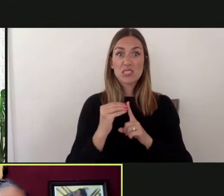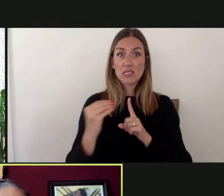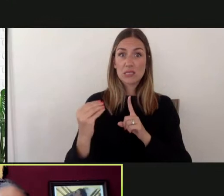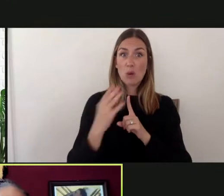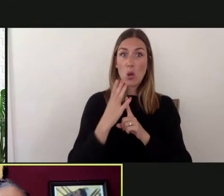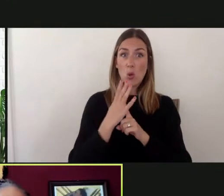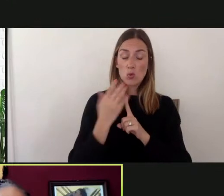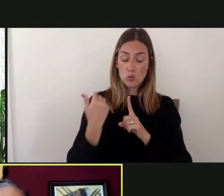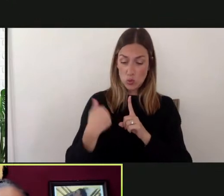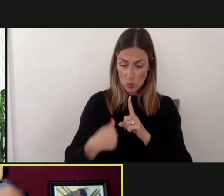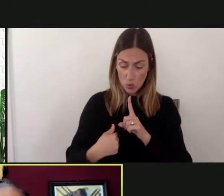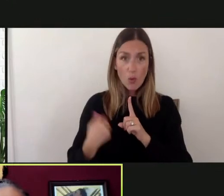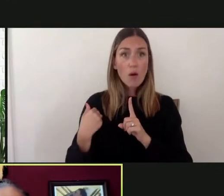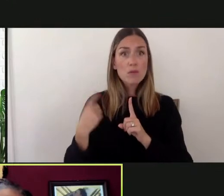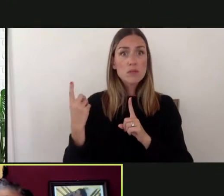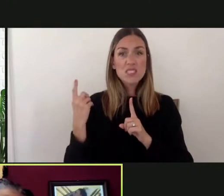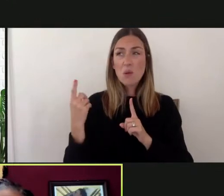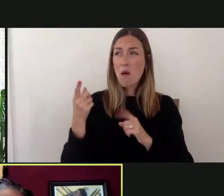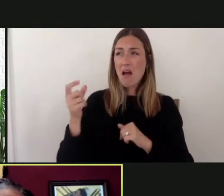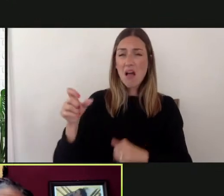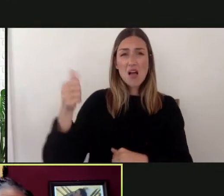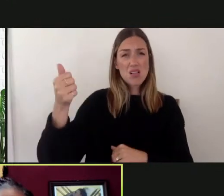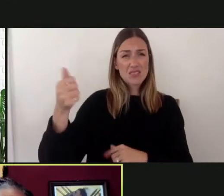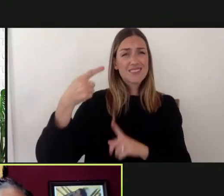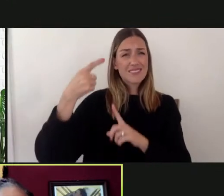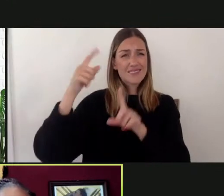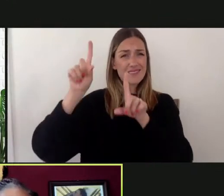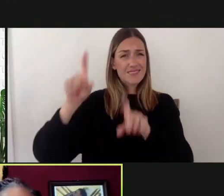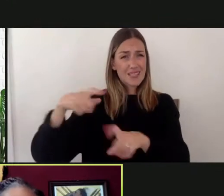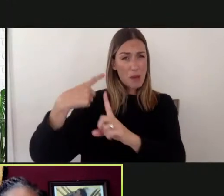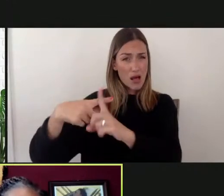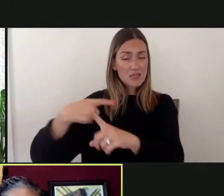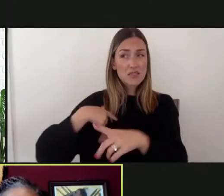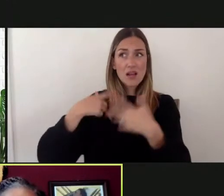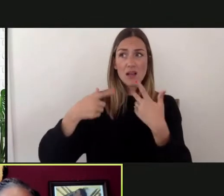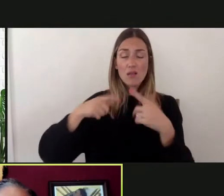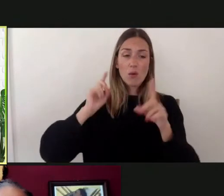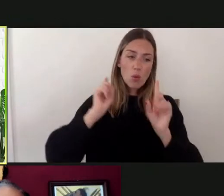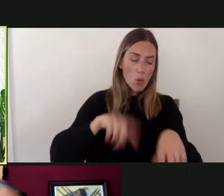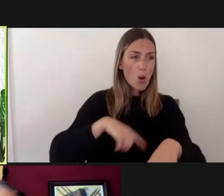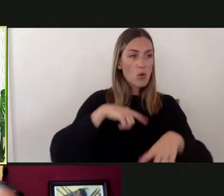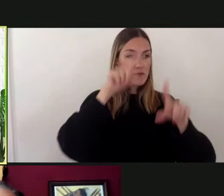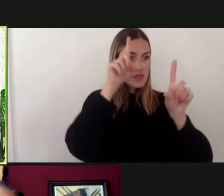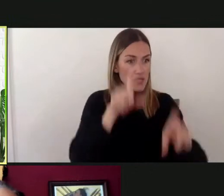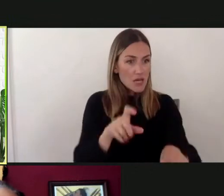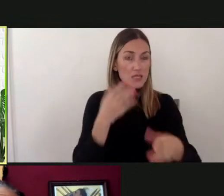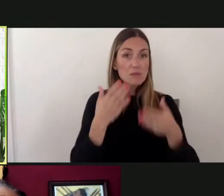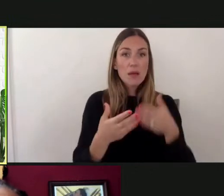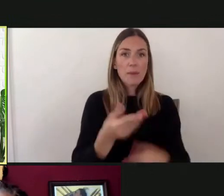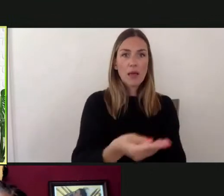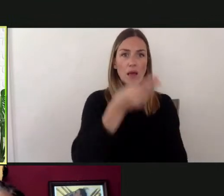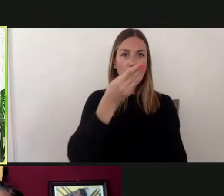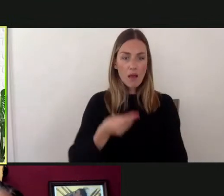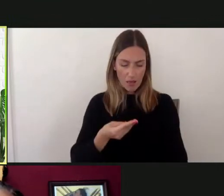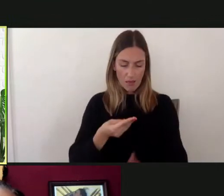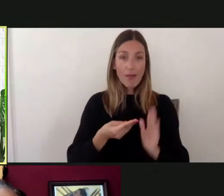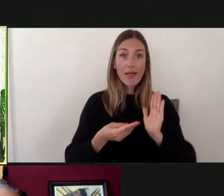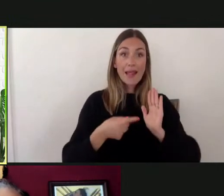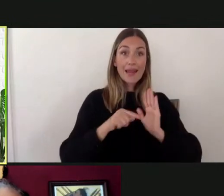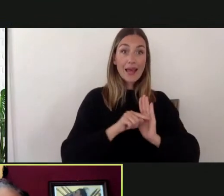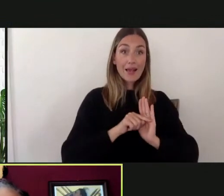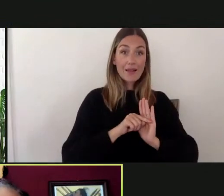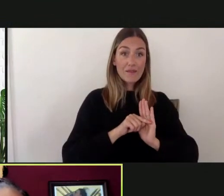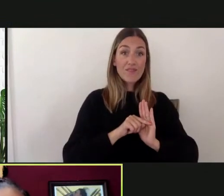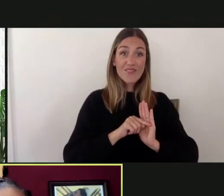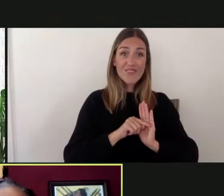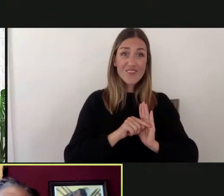someone who has potentially has COVID, and they go for a test, and they may get a negative